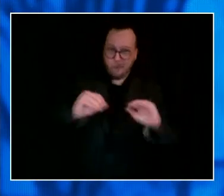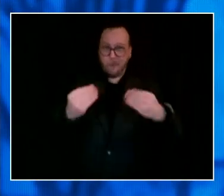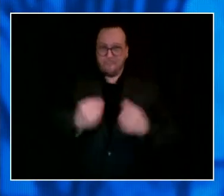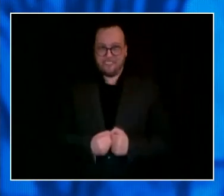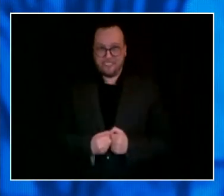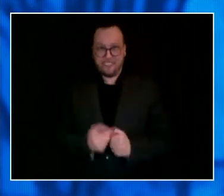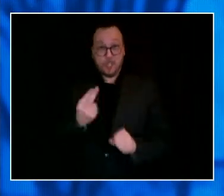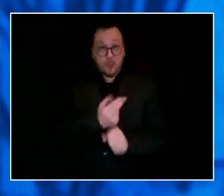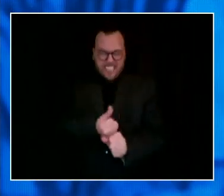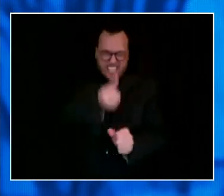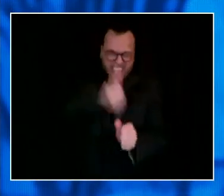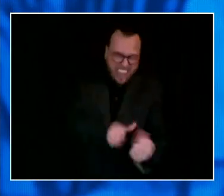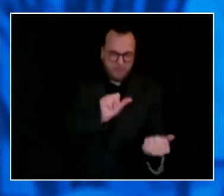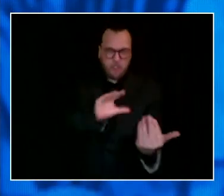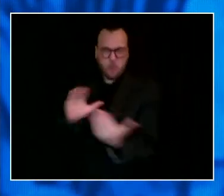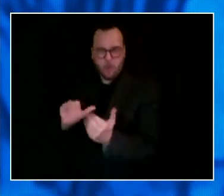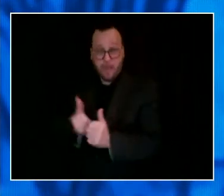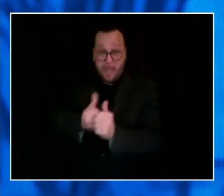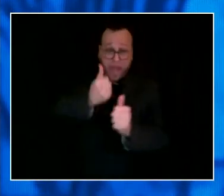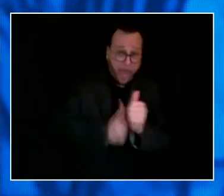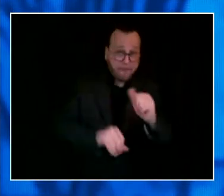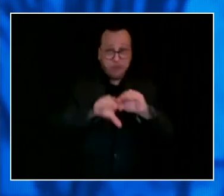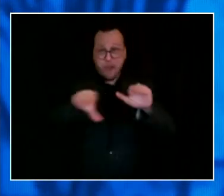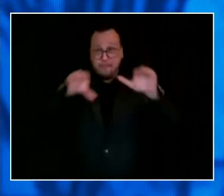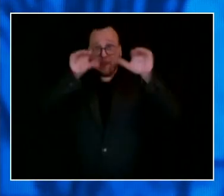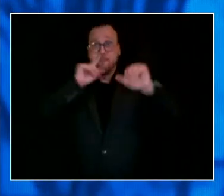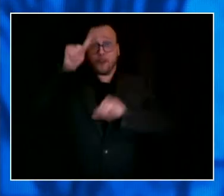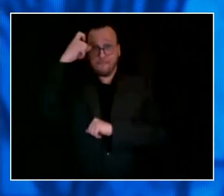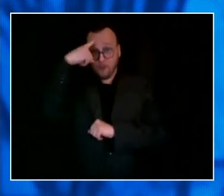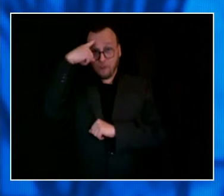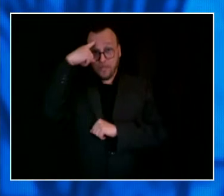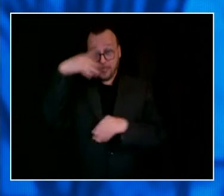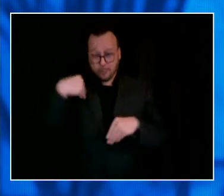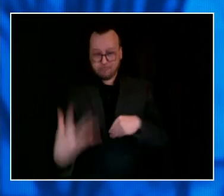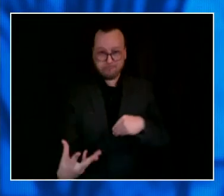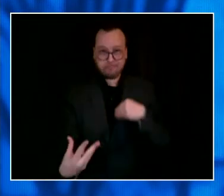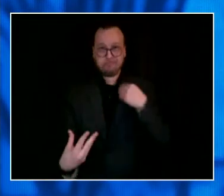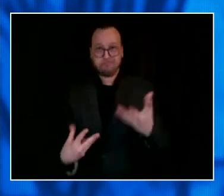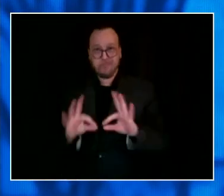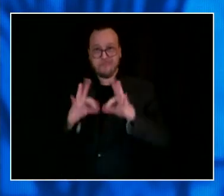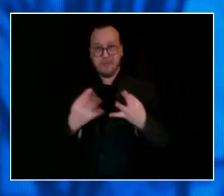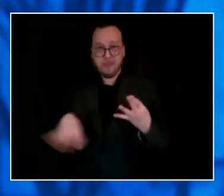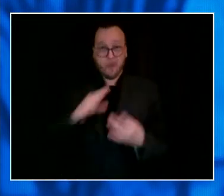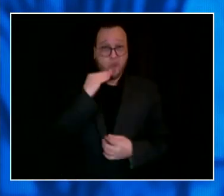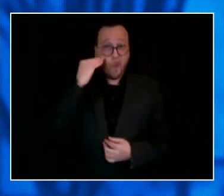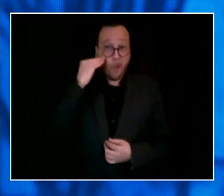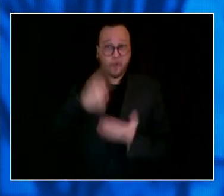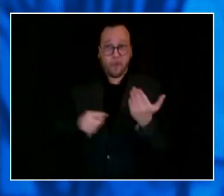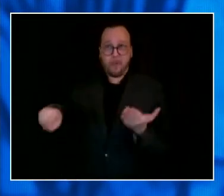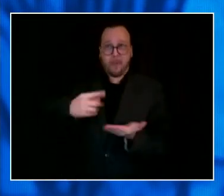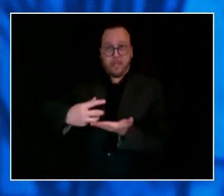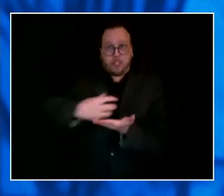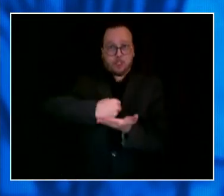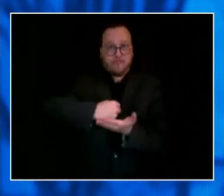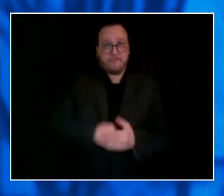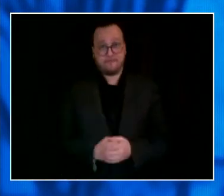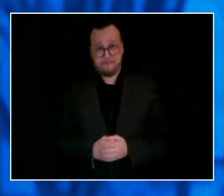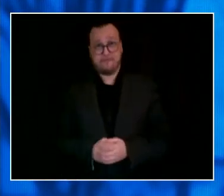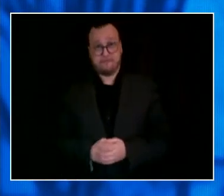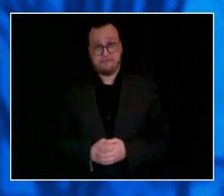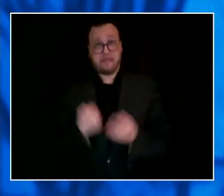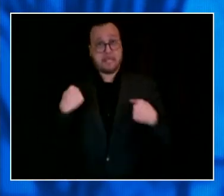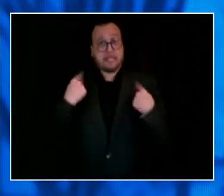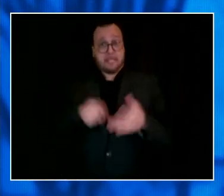every tool in every level of government to give the families homes they deserve. Since the start of